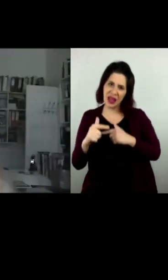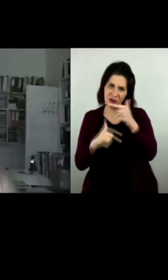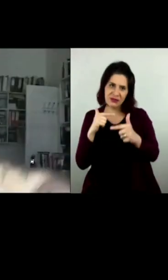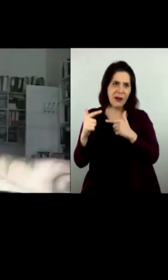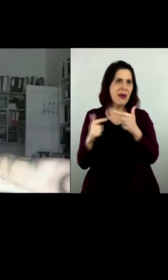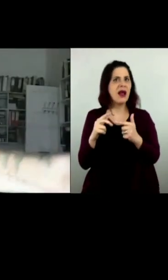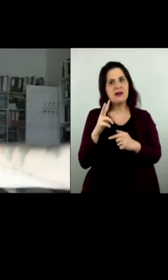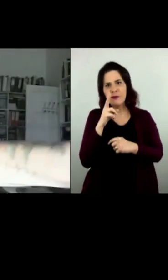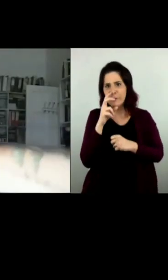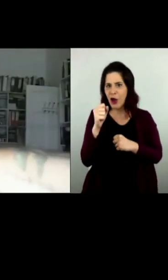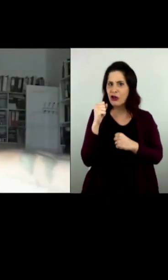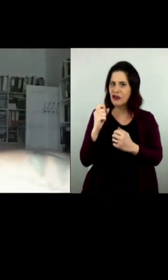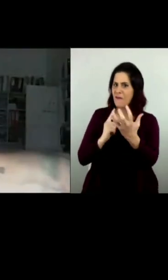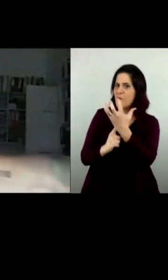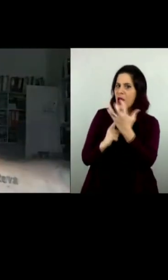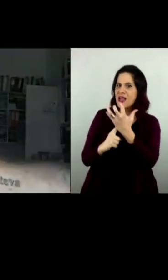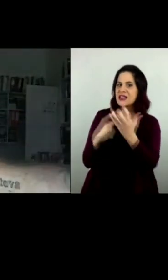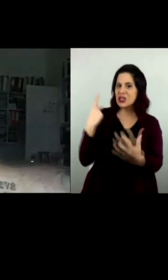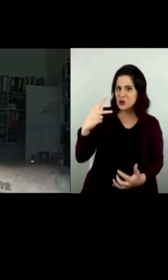think,